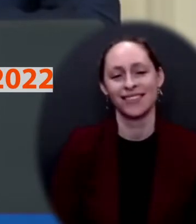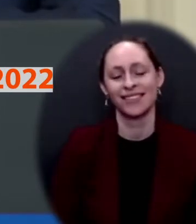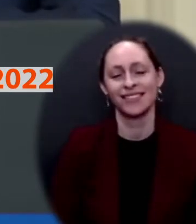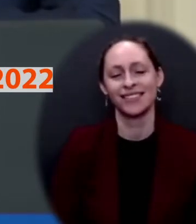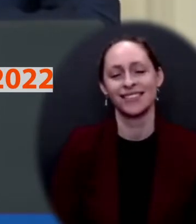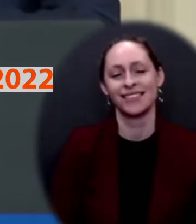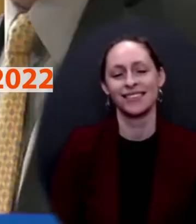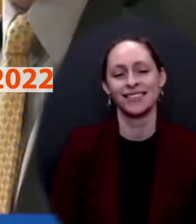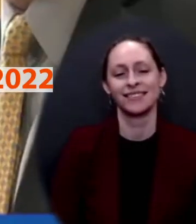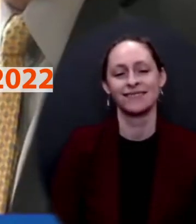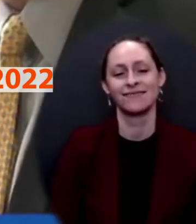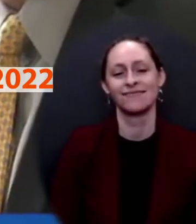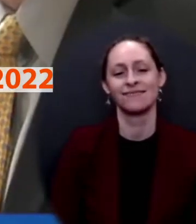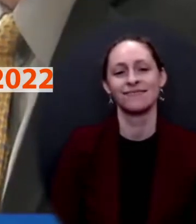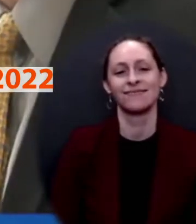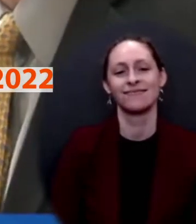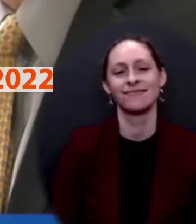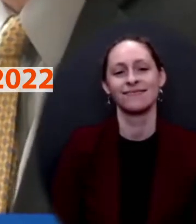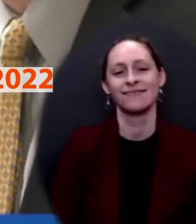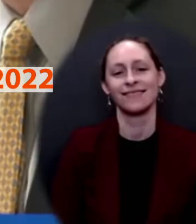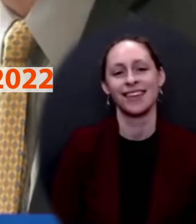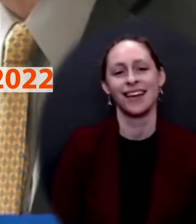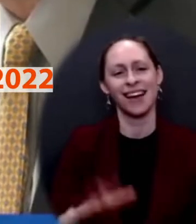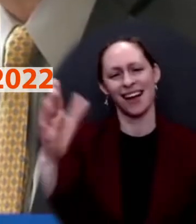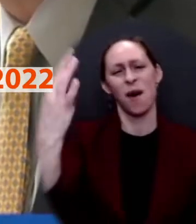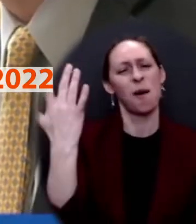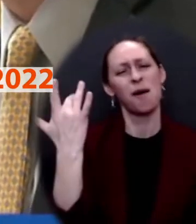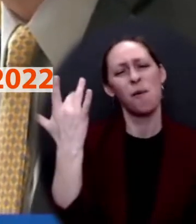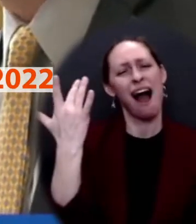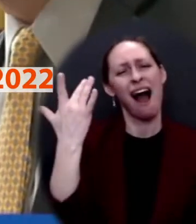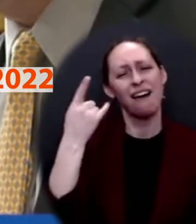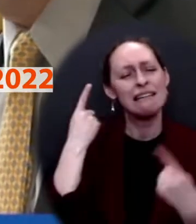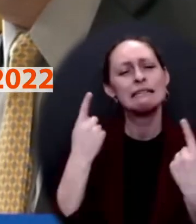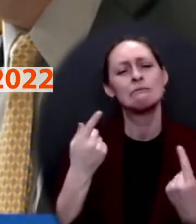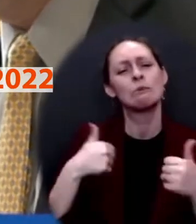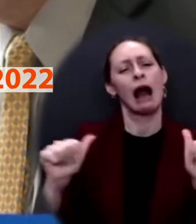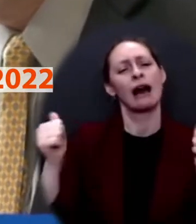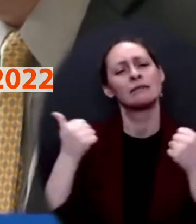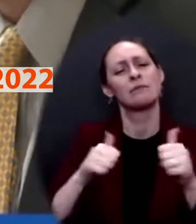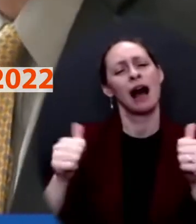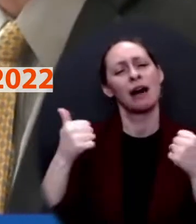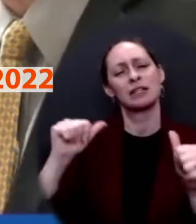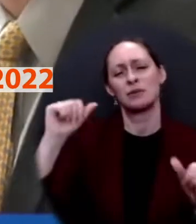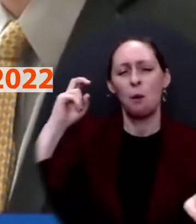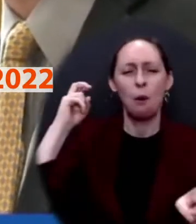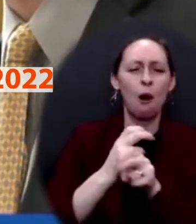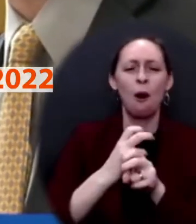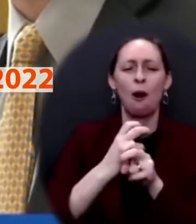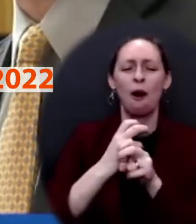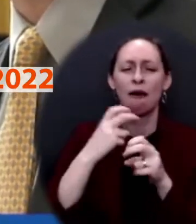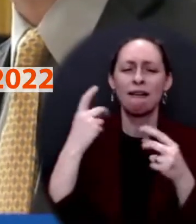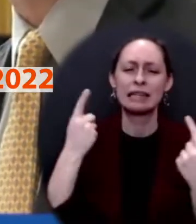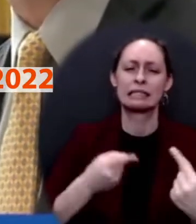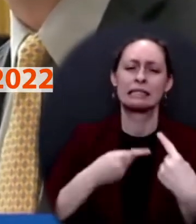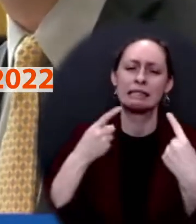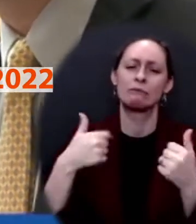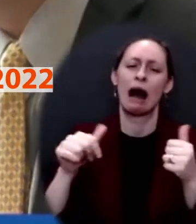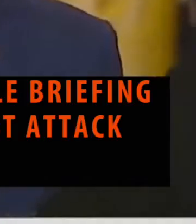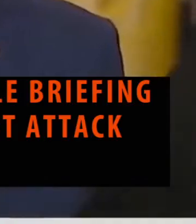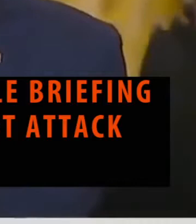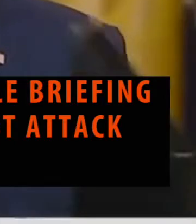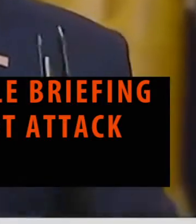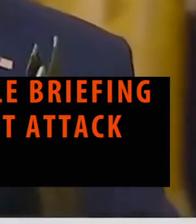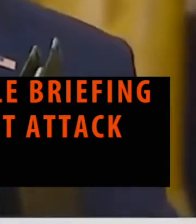year. Why are you trying so hard in your first year to pull the country so far to the